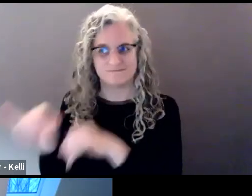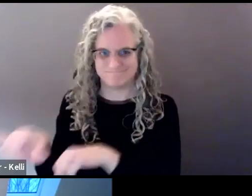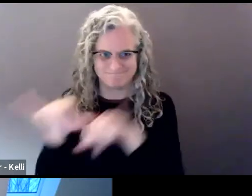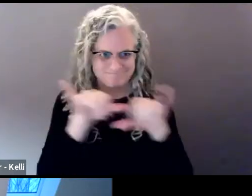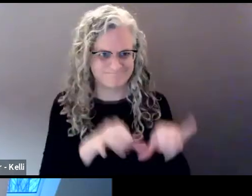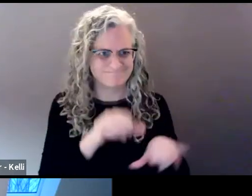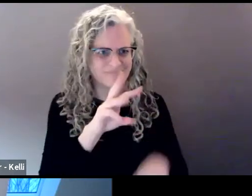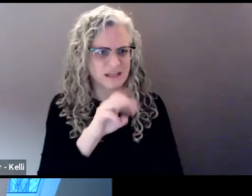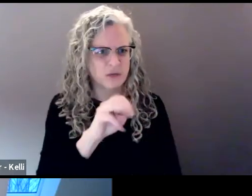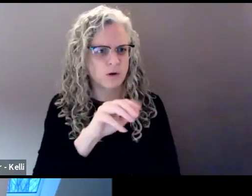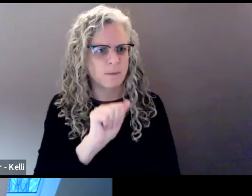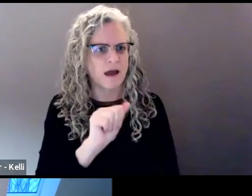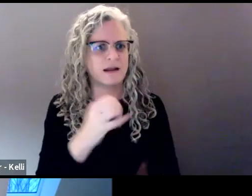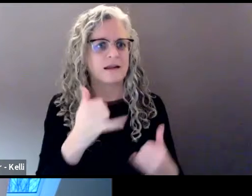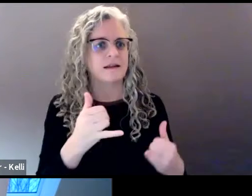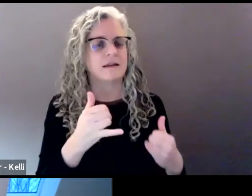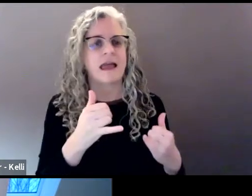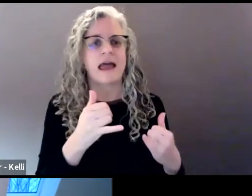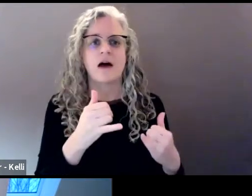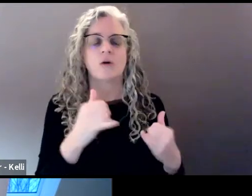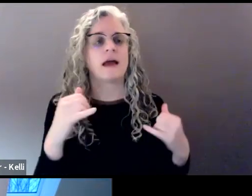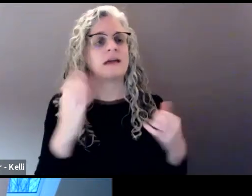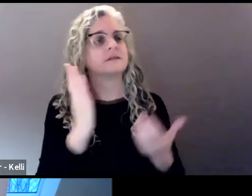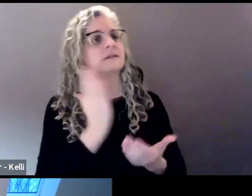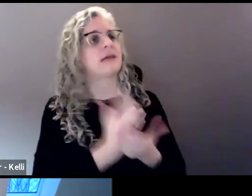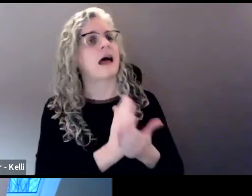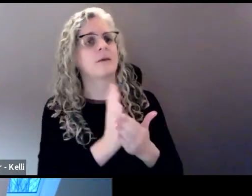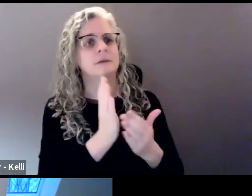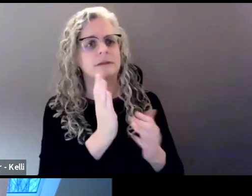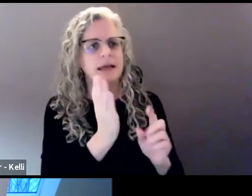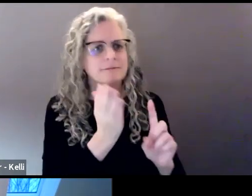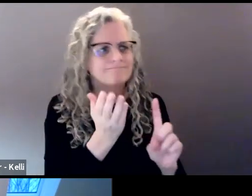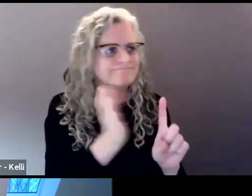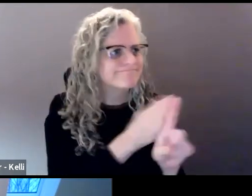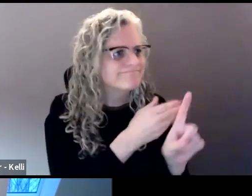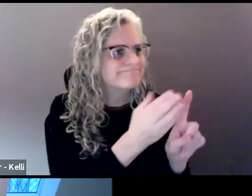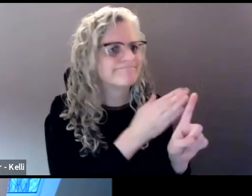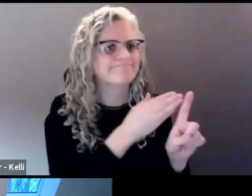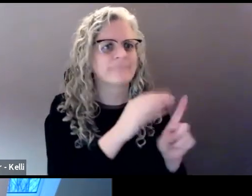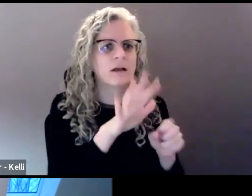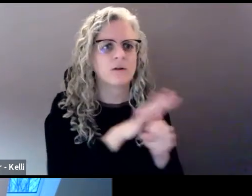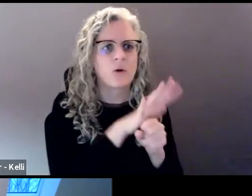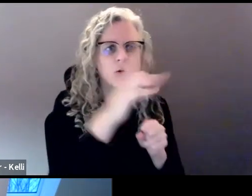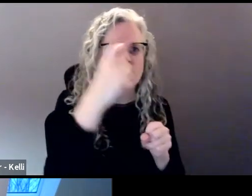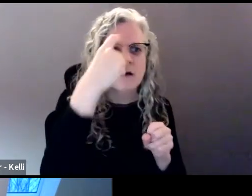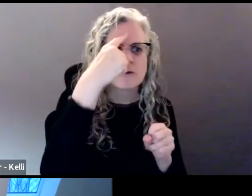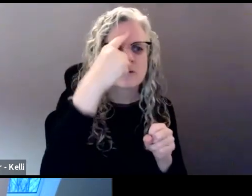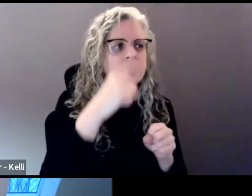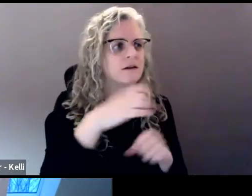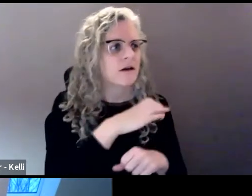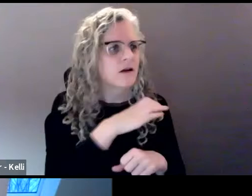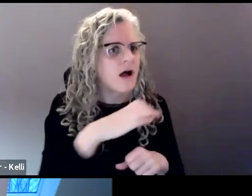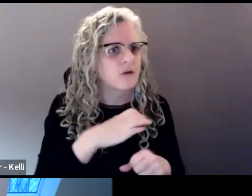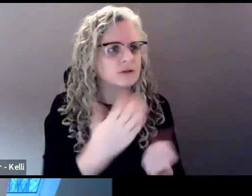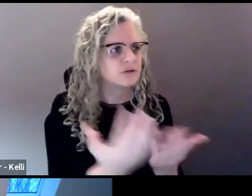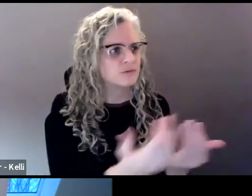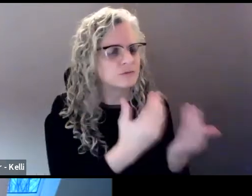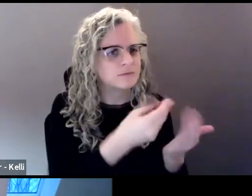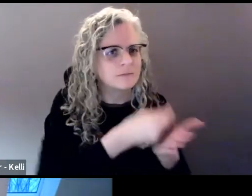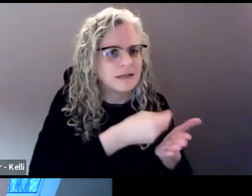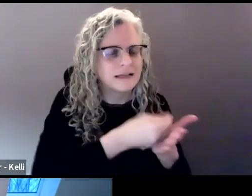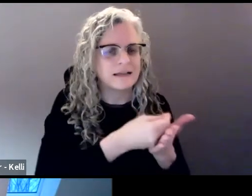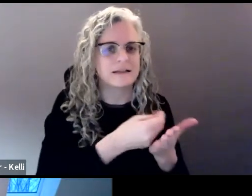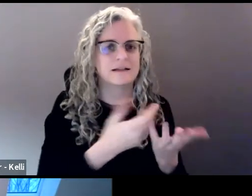the responsibility of lobbying Congress and local governments for funding to its customers and to the taxpayers. But given the burdens that residents